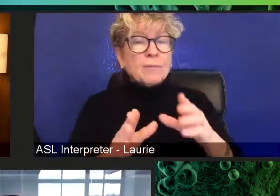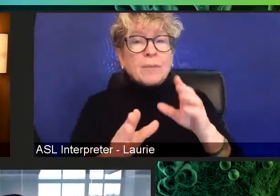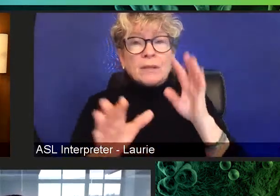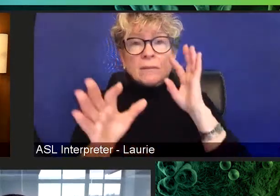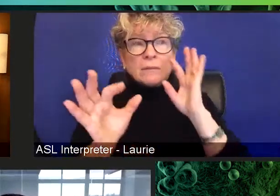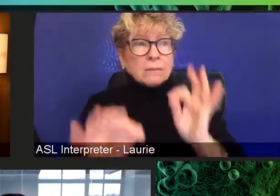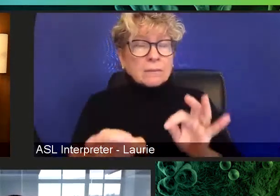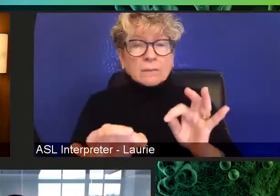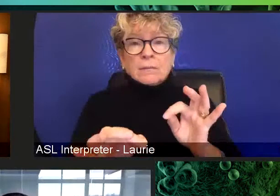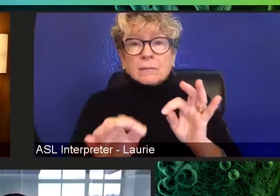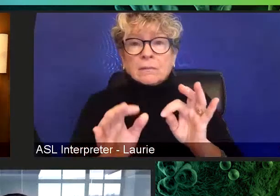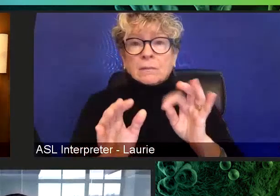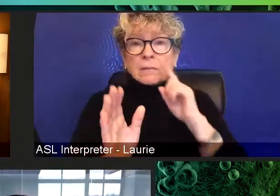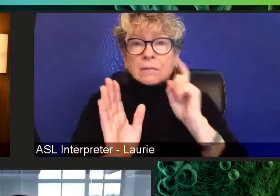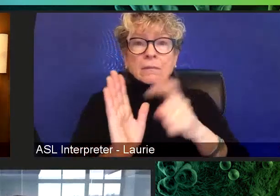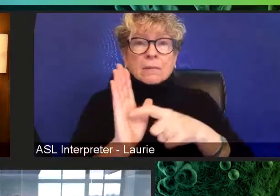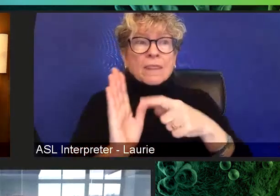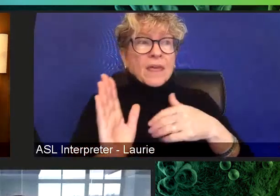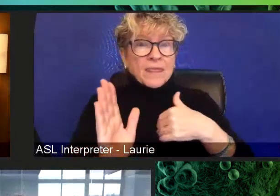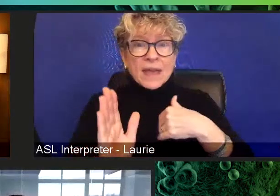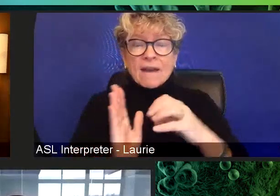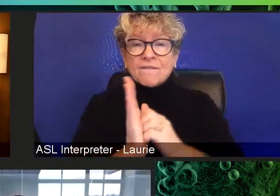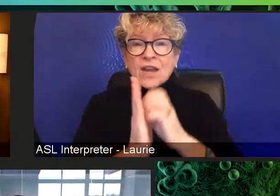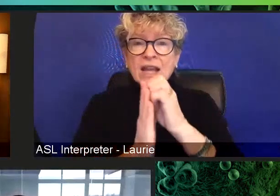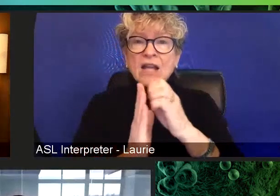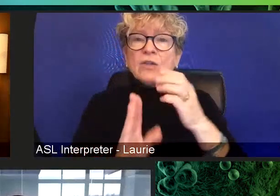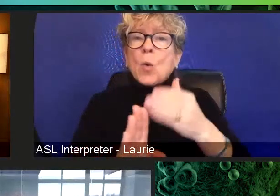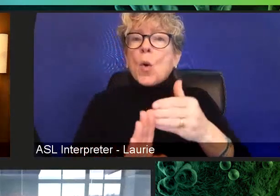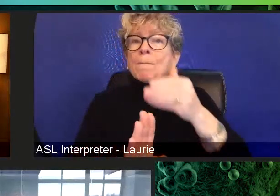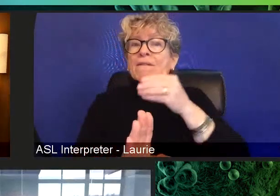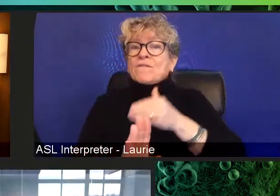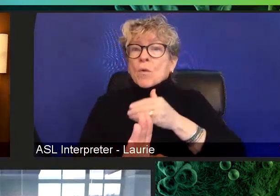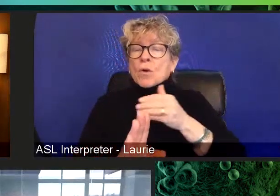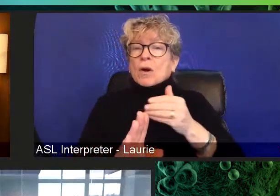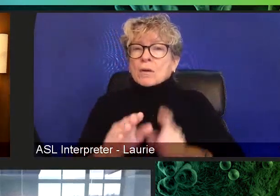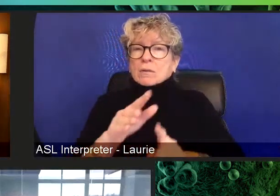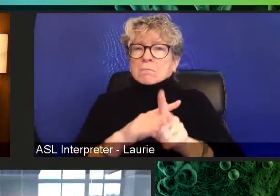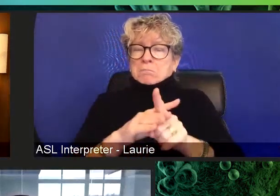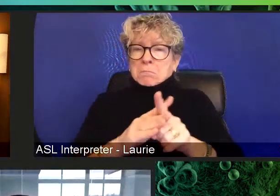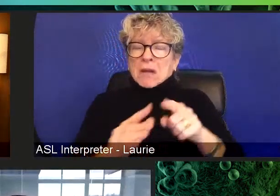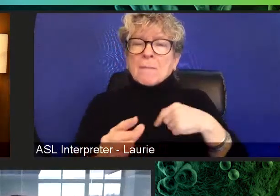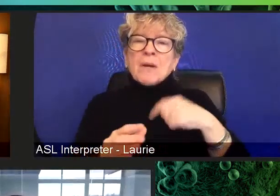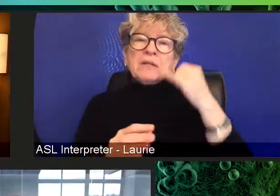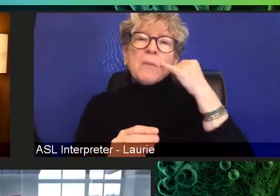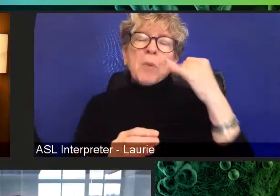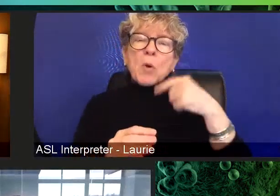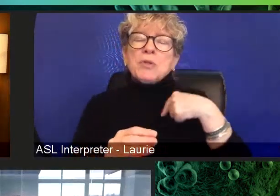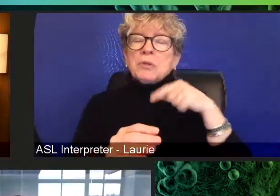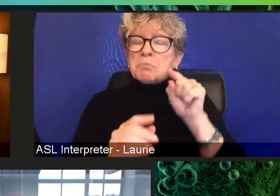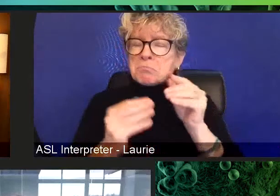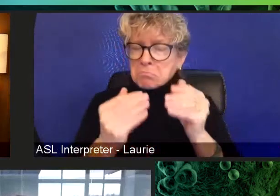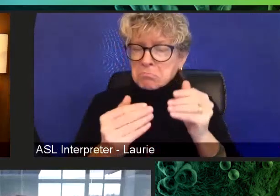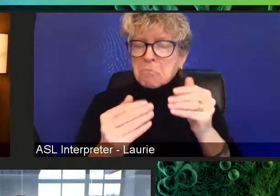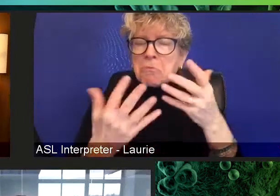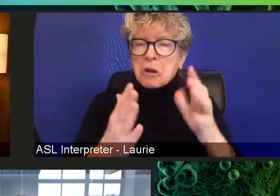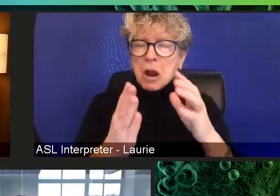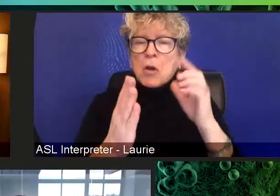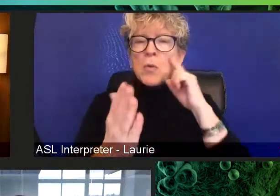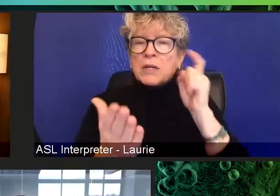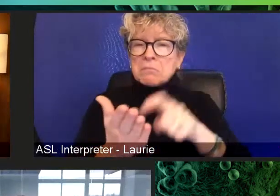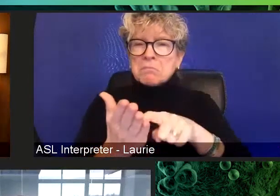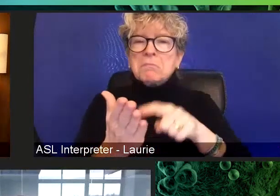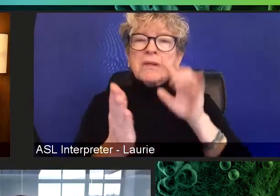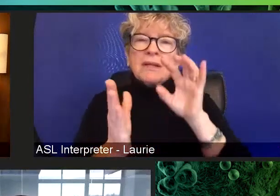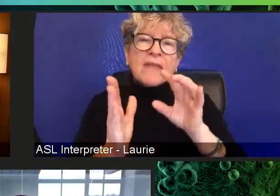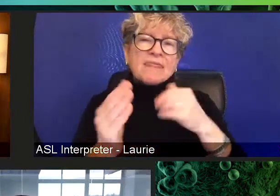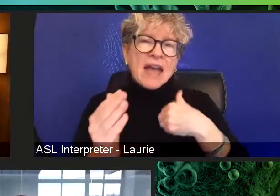detection, perhaps before cancer arises. But let's say for now, the example of patients with cancer, blood draw happens. What we do